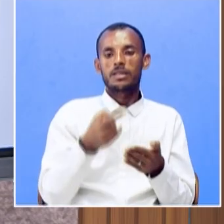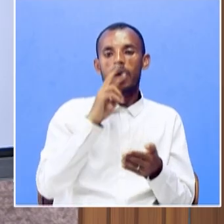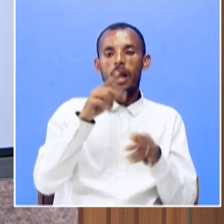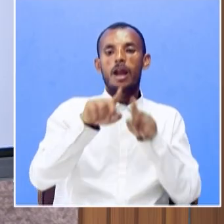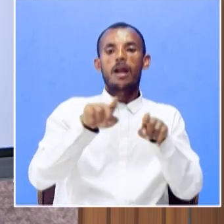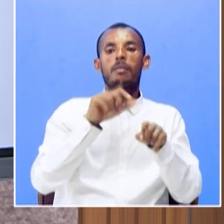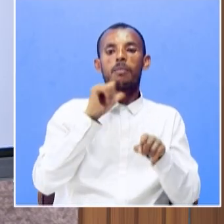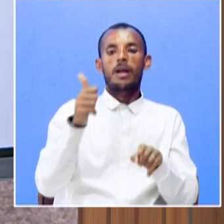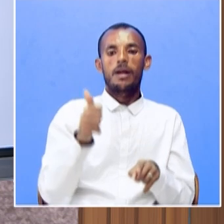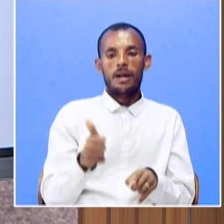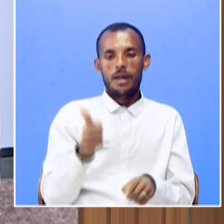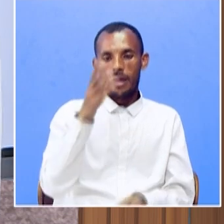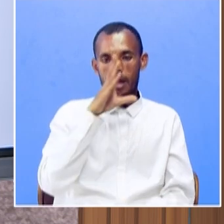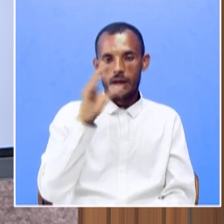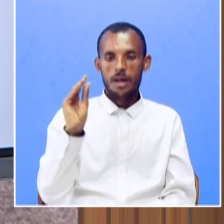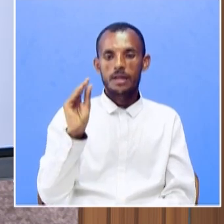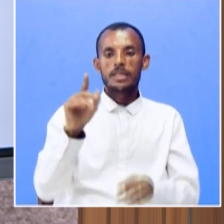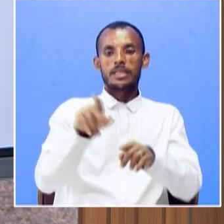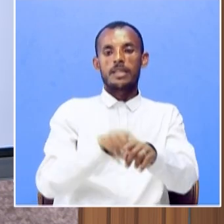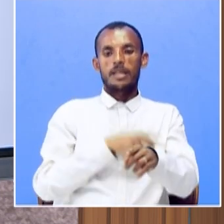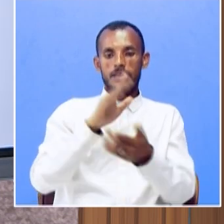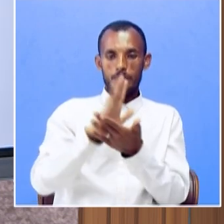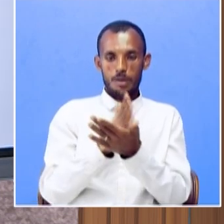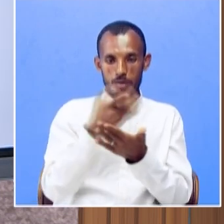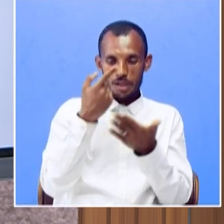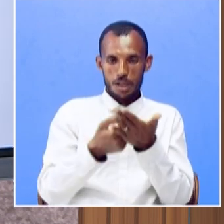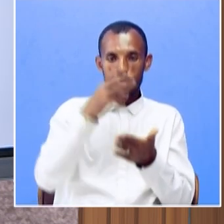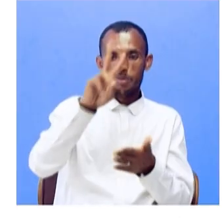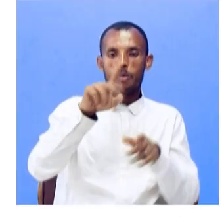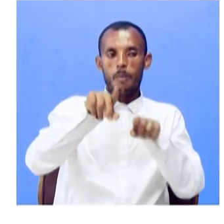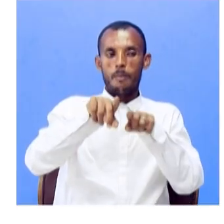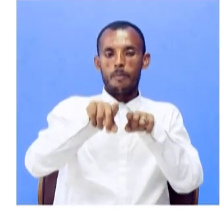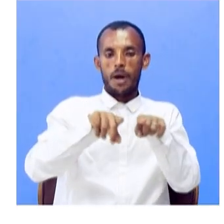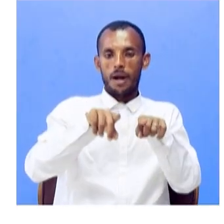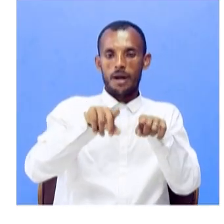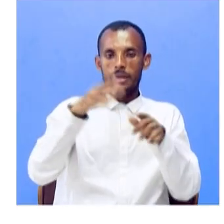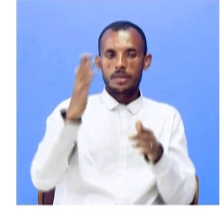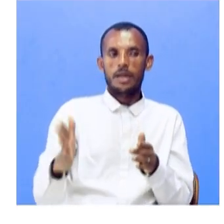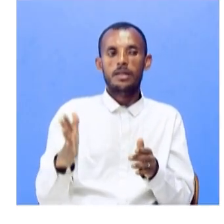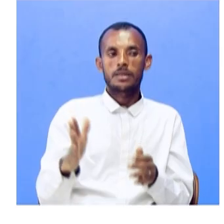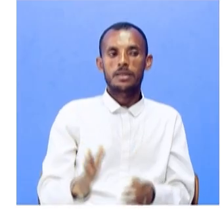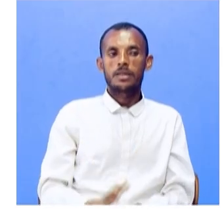sides. And the distance between these two parallel sides,